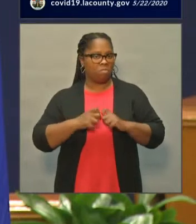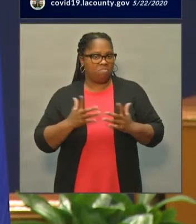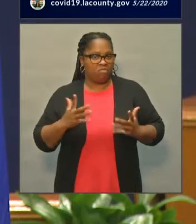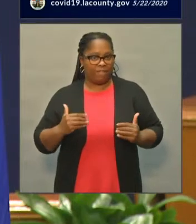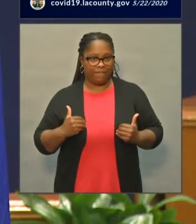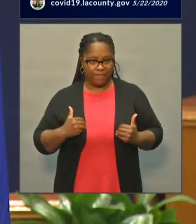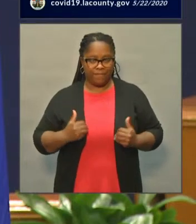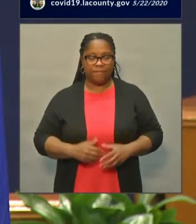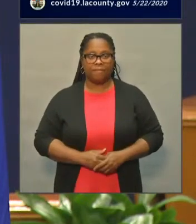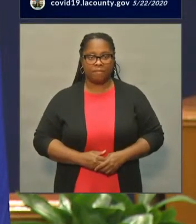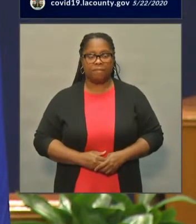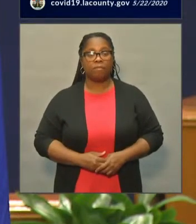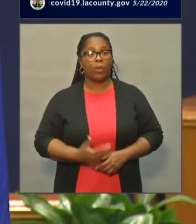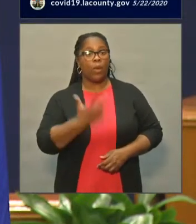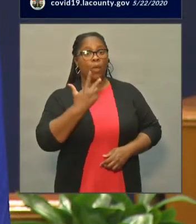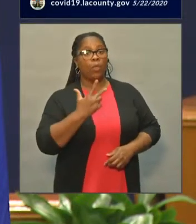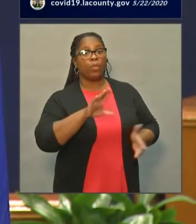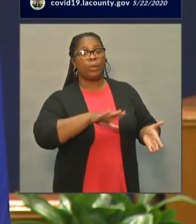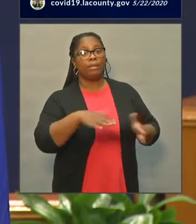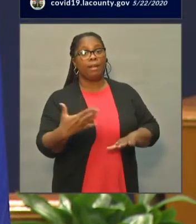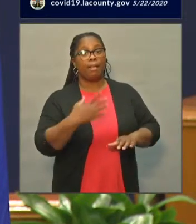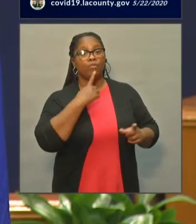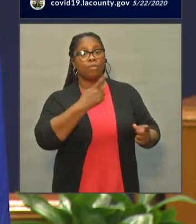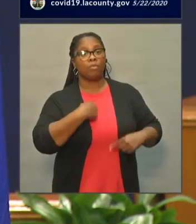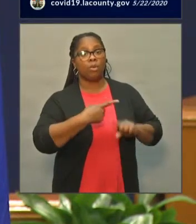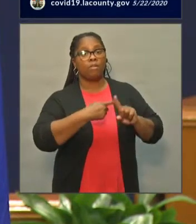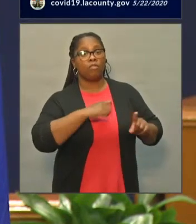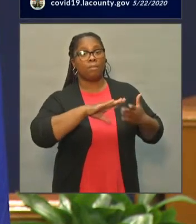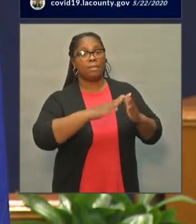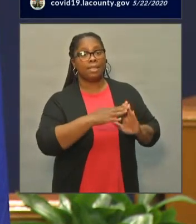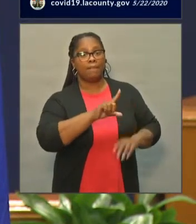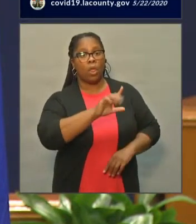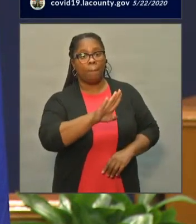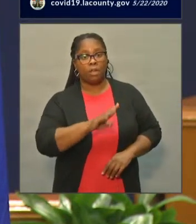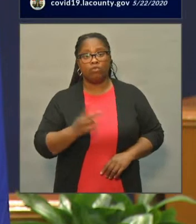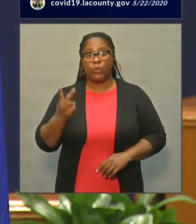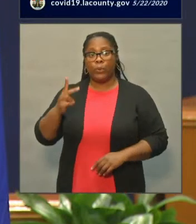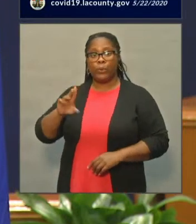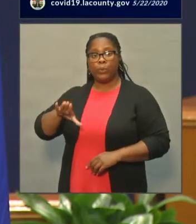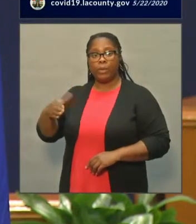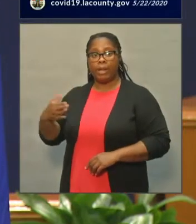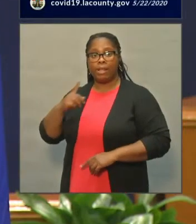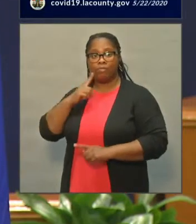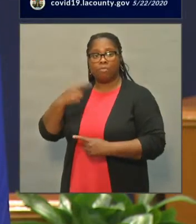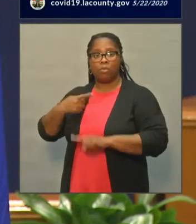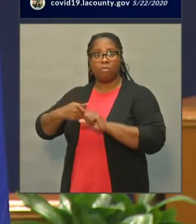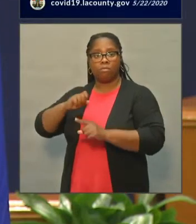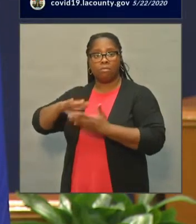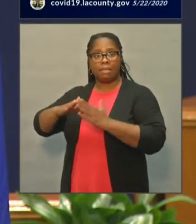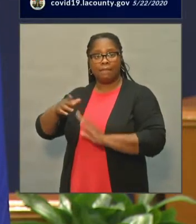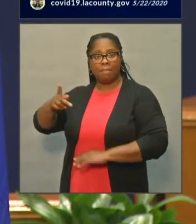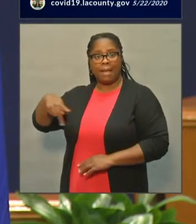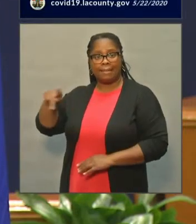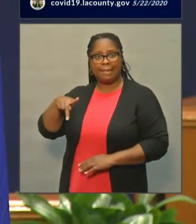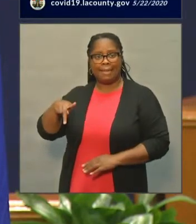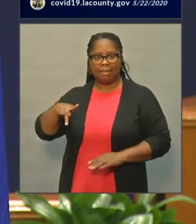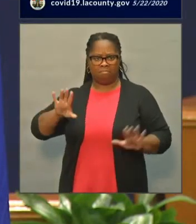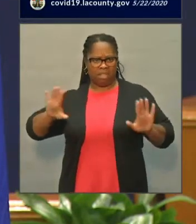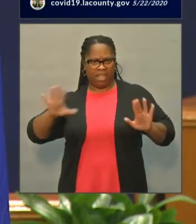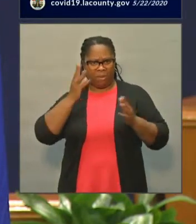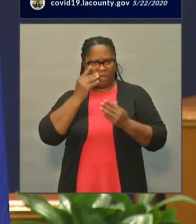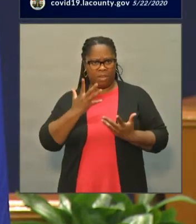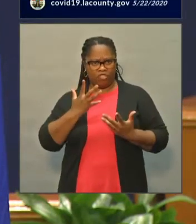And information on the 3 deaths reported by the City of Long Beach and the 2 deaths reported by the City of Pasadena are available